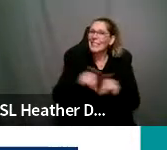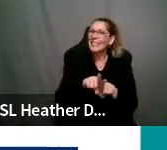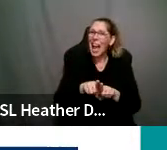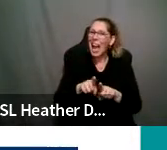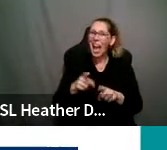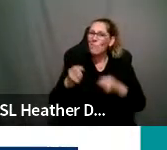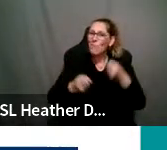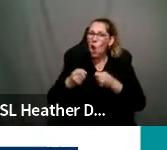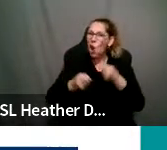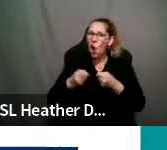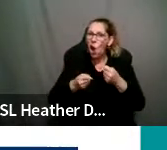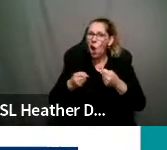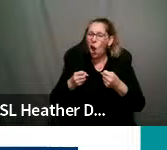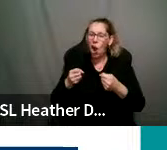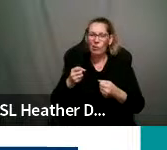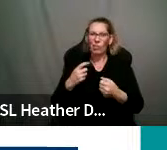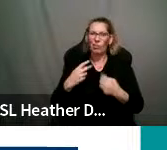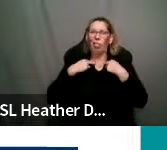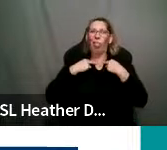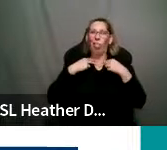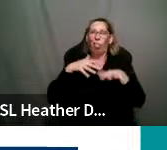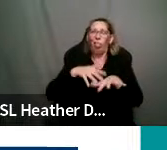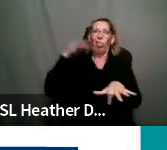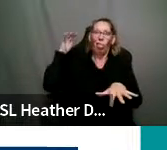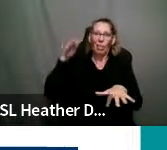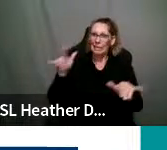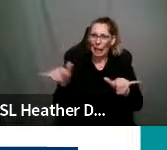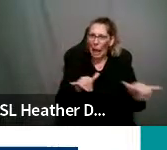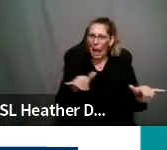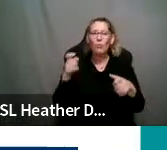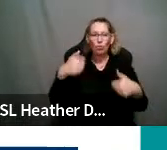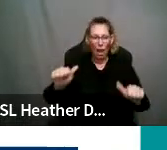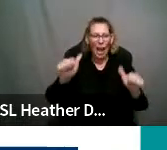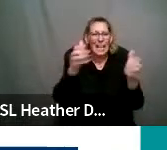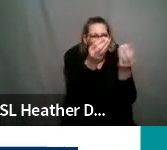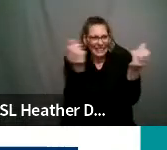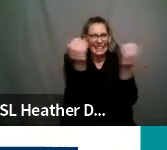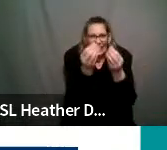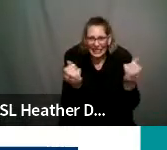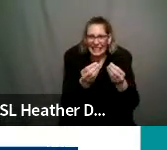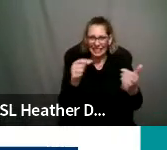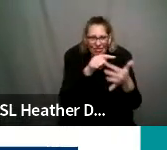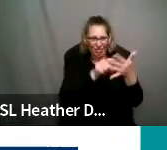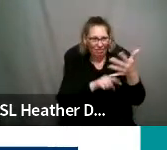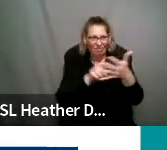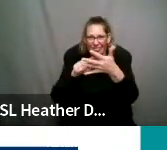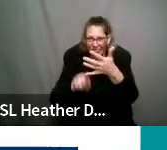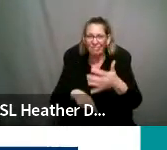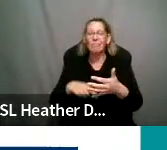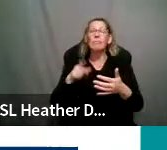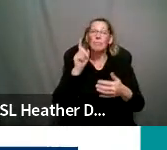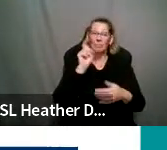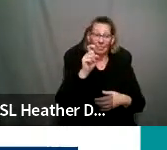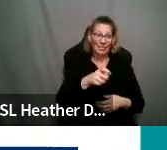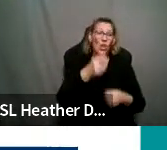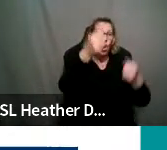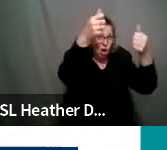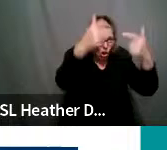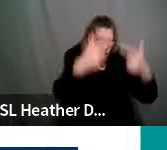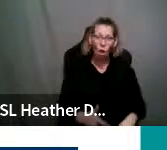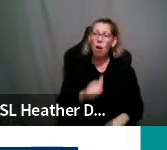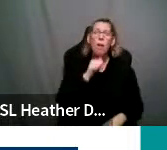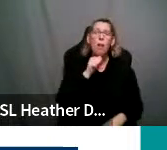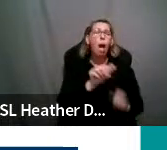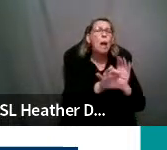the rest of traffic. So these are the key things that we're trying to solve, and we need to solve all of them, not just 1 or